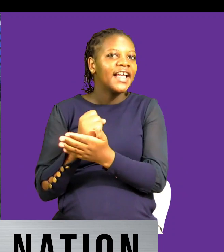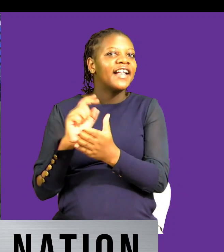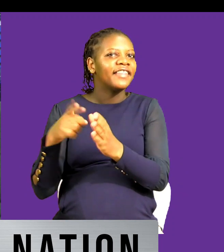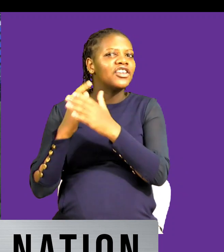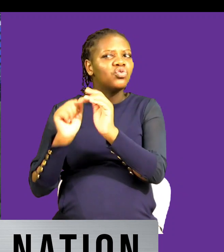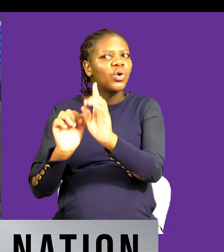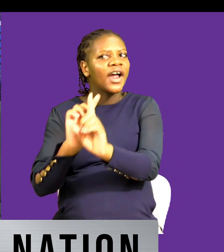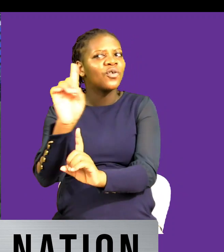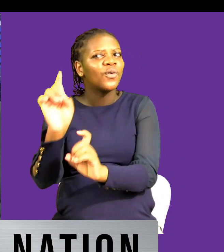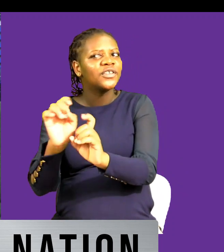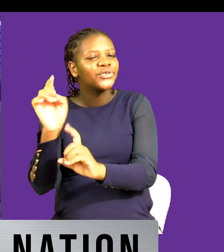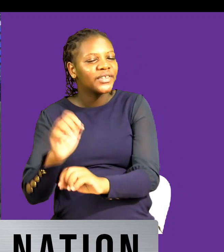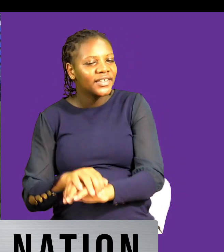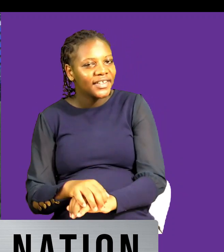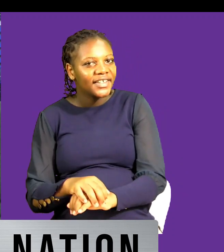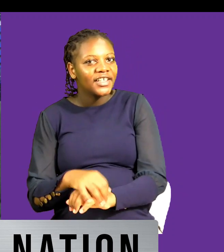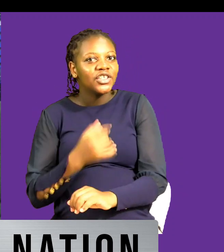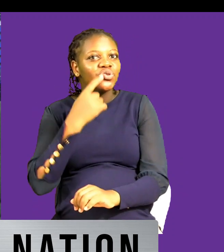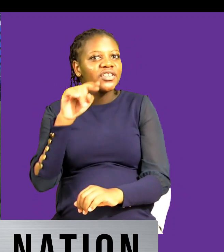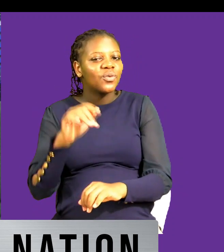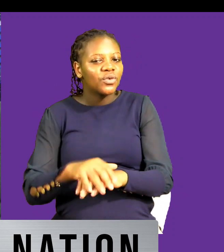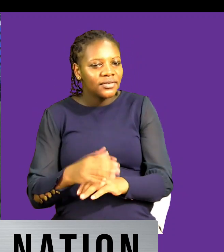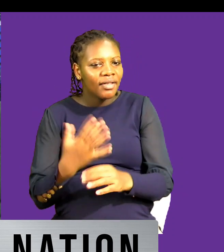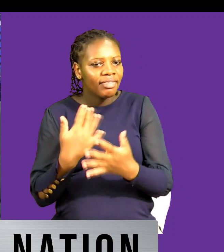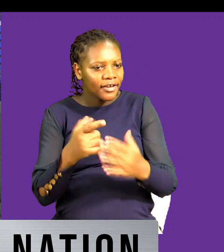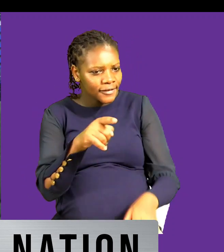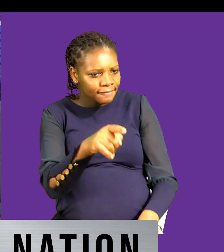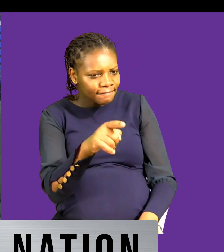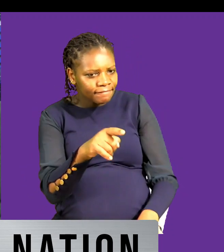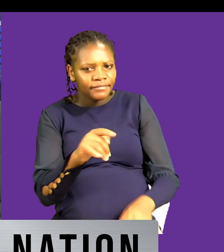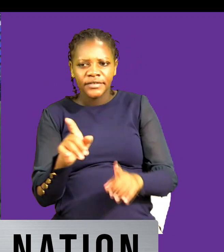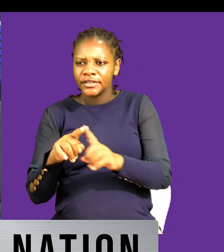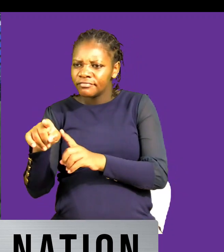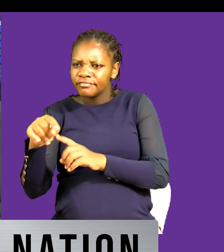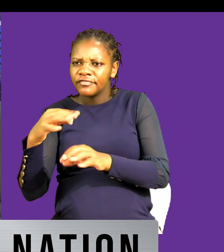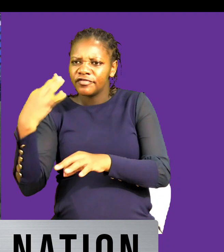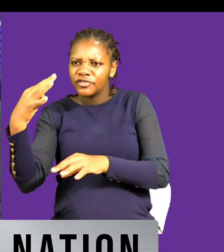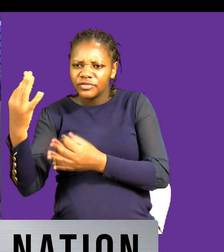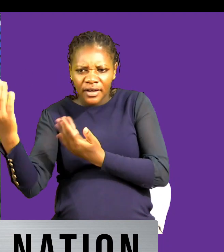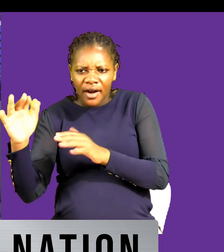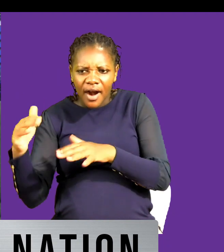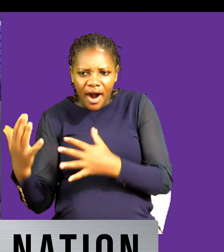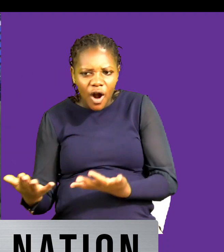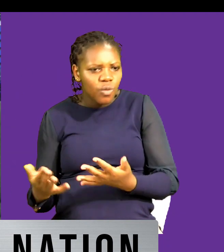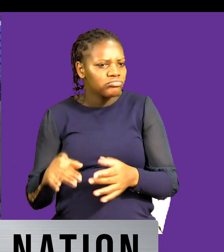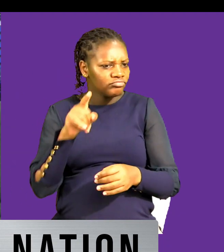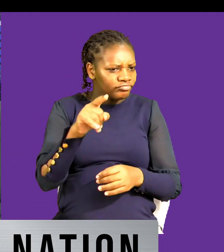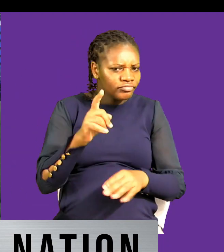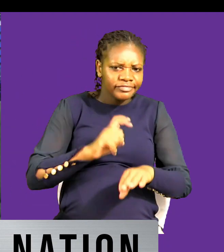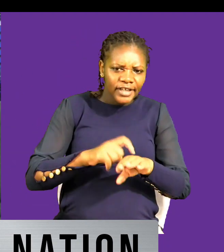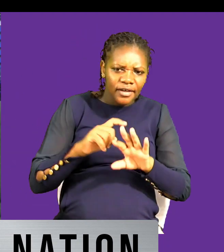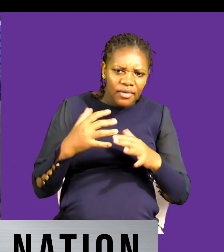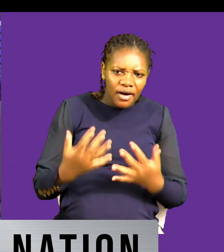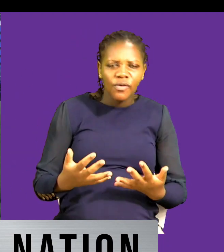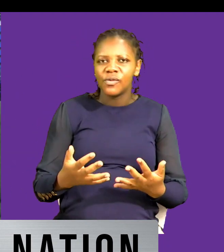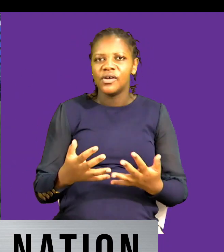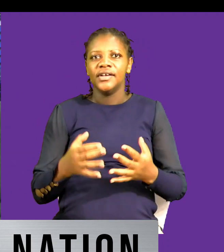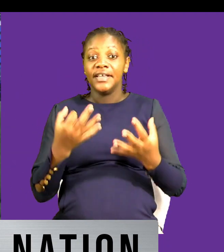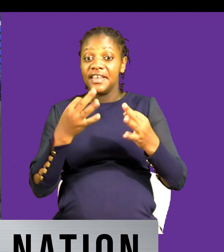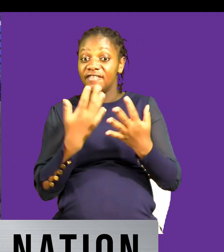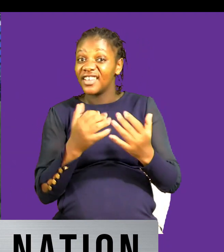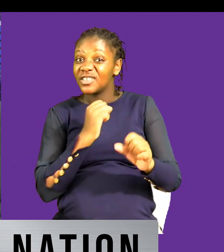you're saying, this is how it is going, and this is where we expect it, this is the timelines we are looking at, and if anything is not